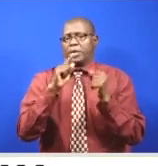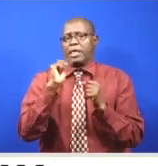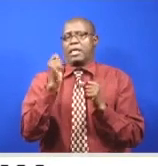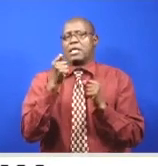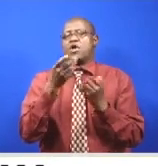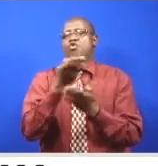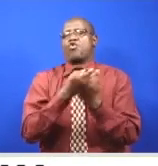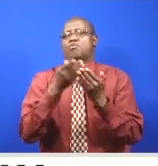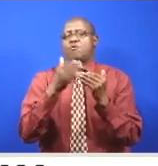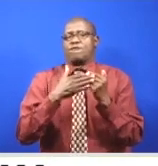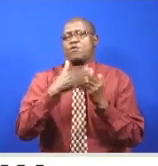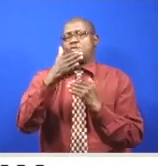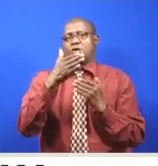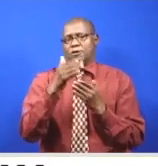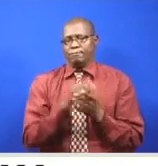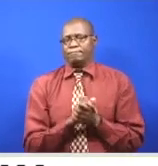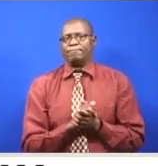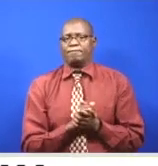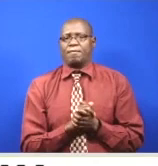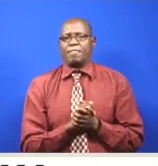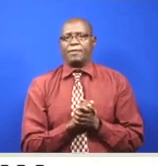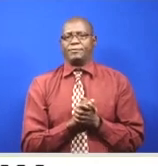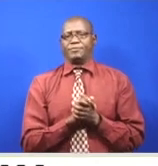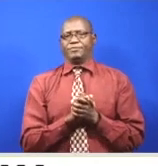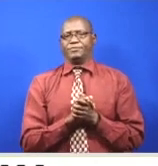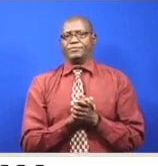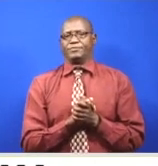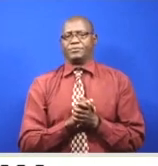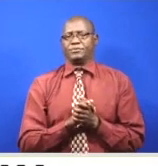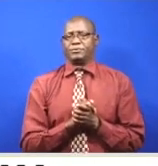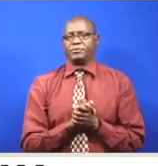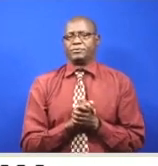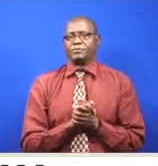Kennedy Kimani, Hope TV Newswatch, at the Nyayo National Stadium, Nairobi.